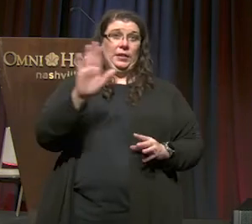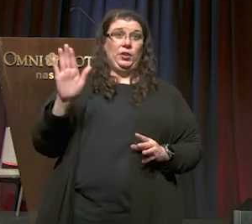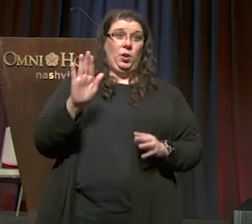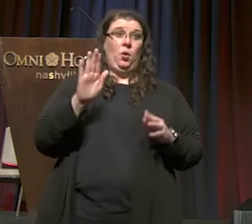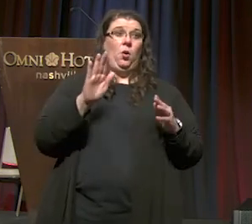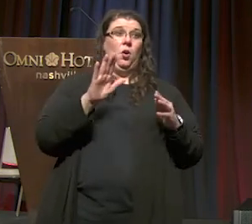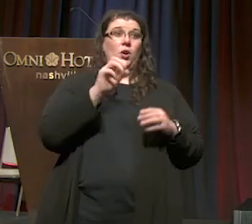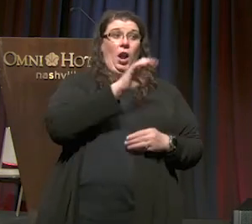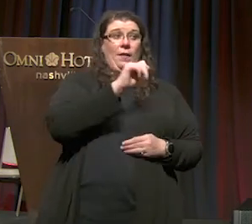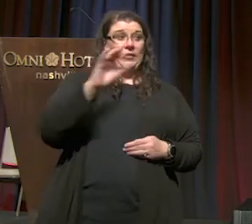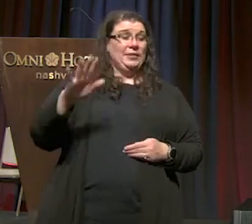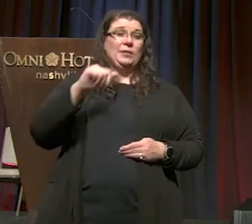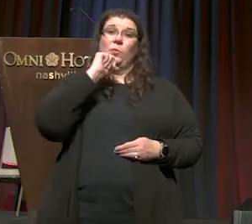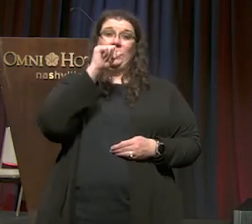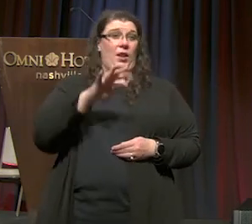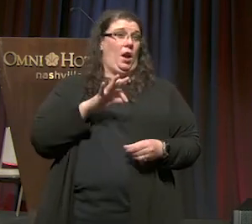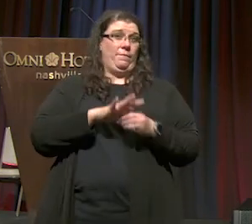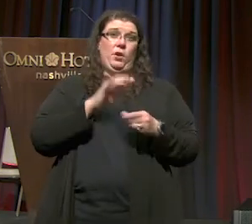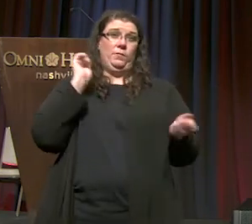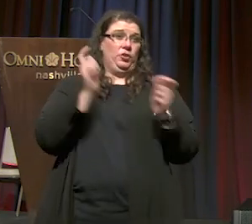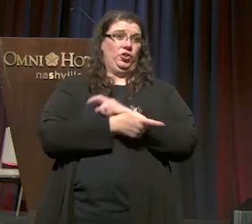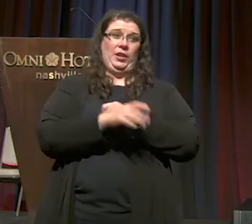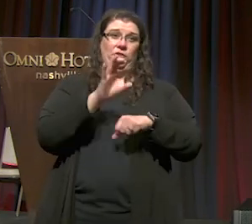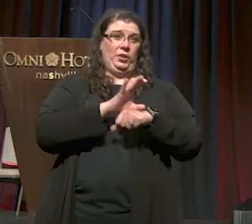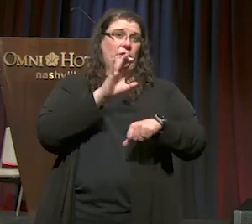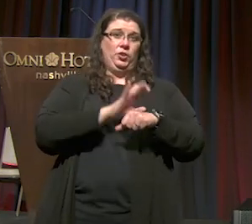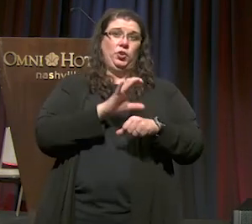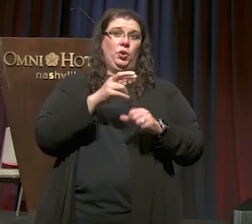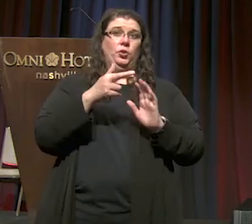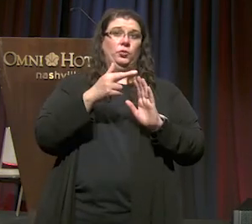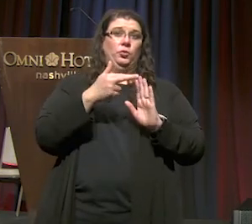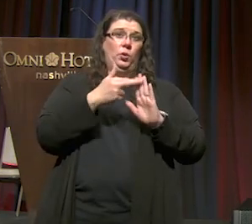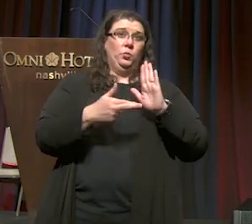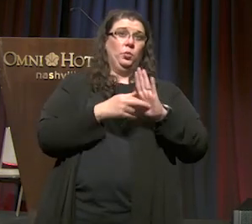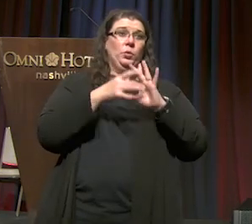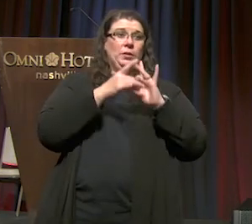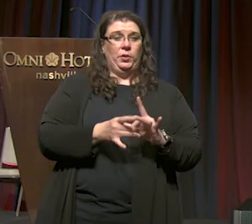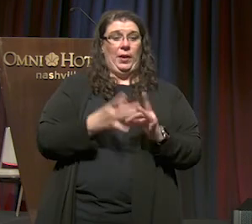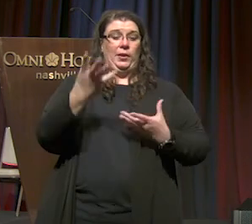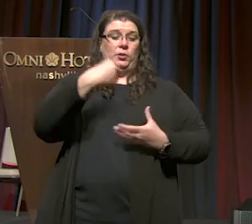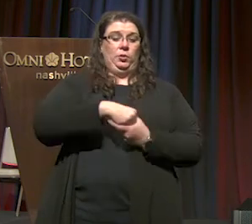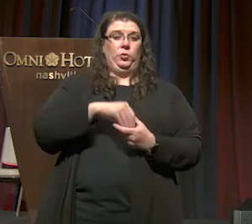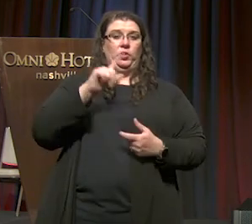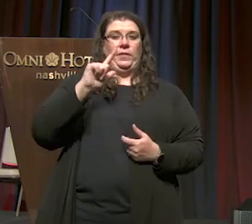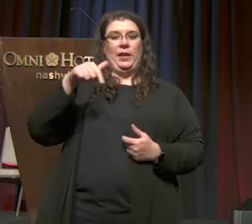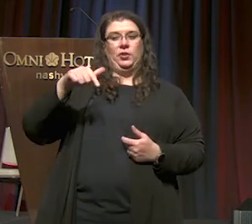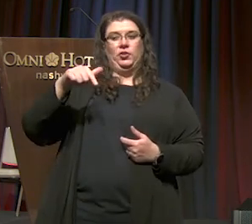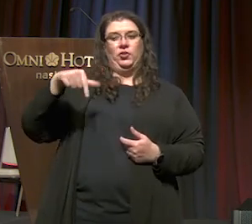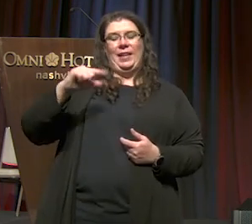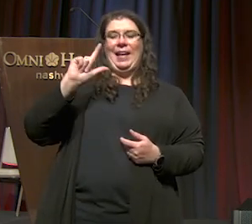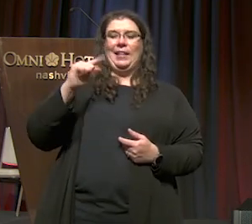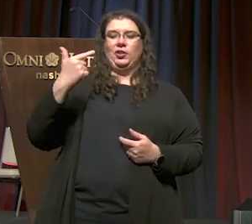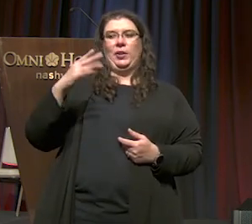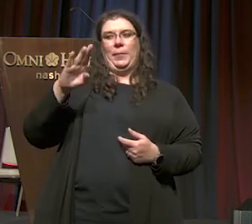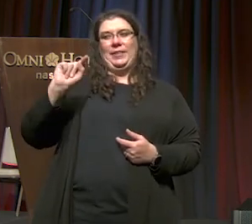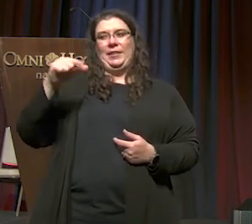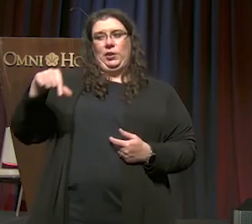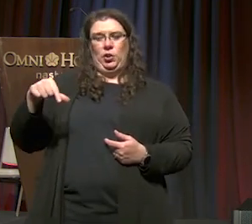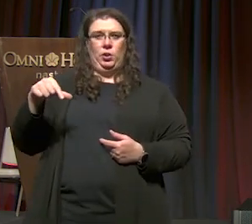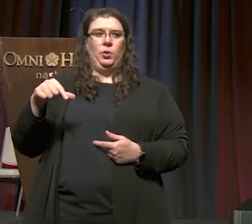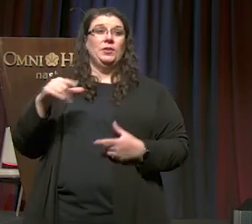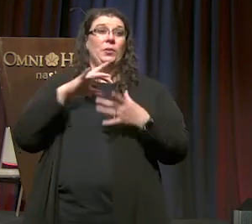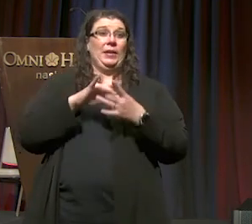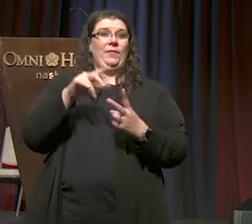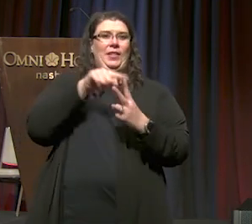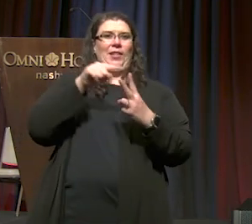will not vote for changing the church rules around inclusion of LGBTQ people. Given those two